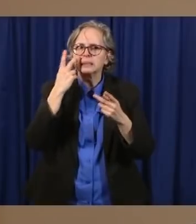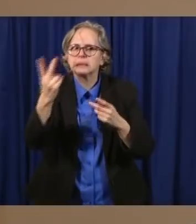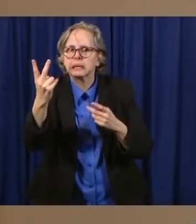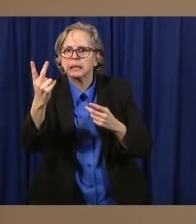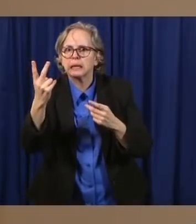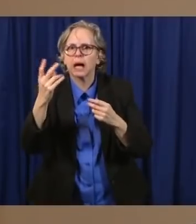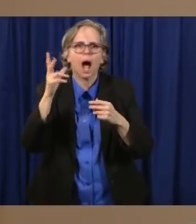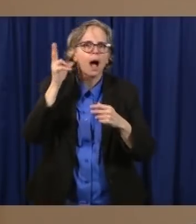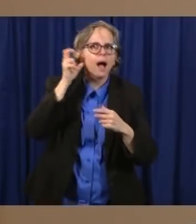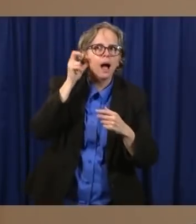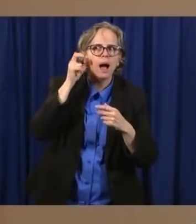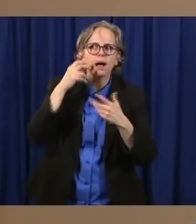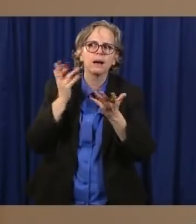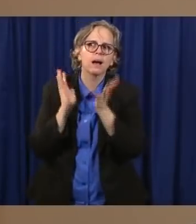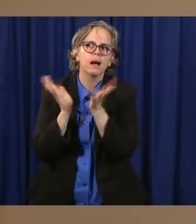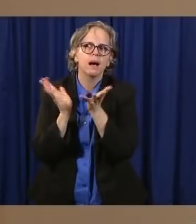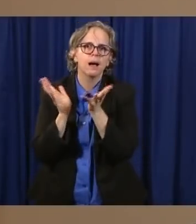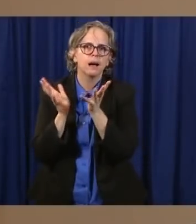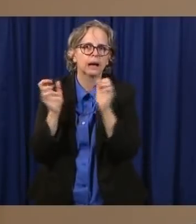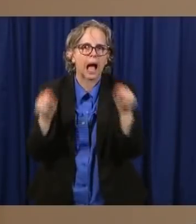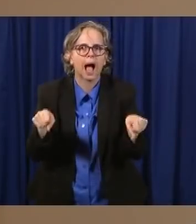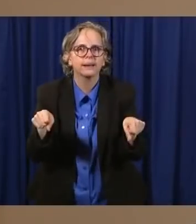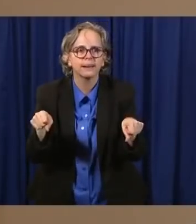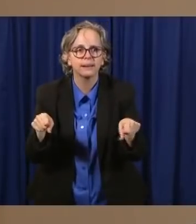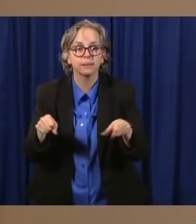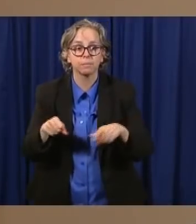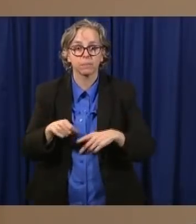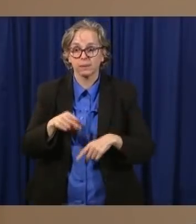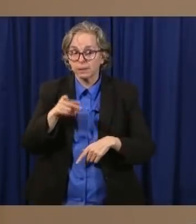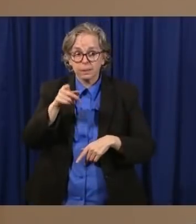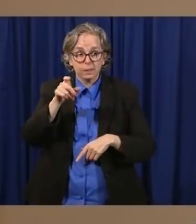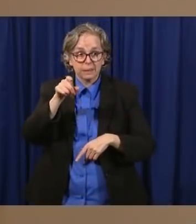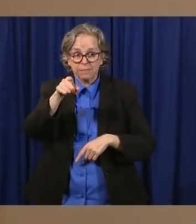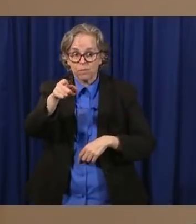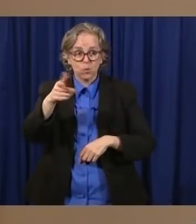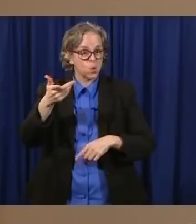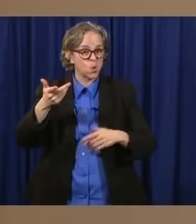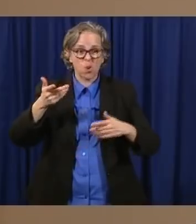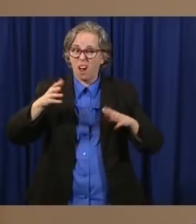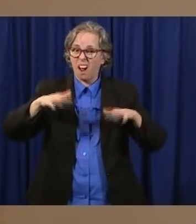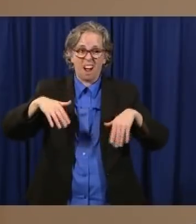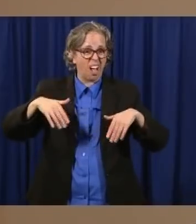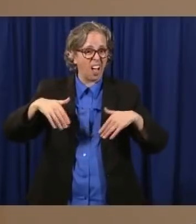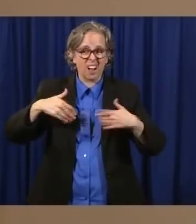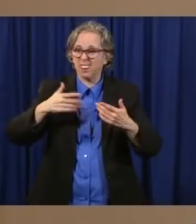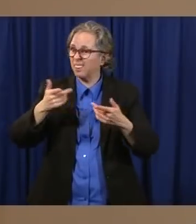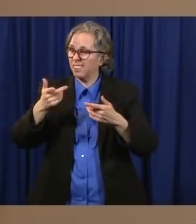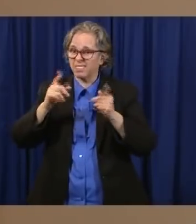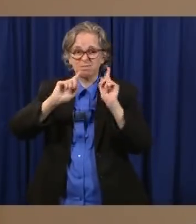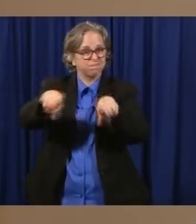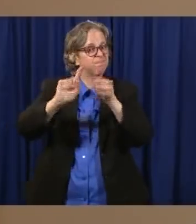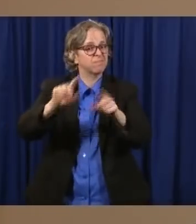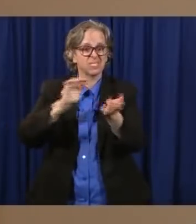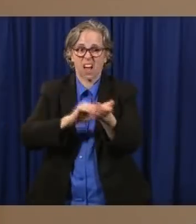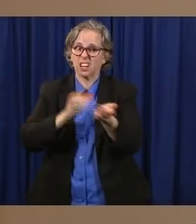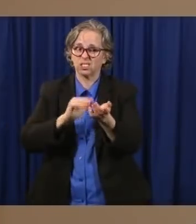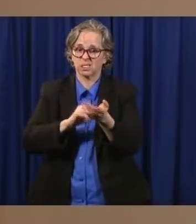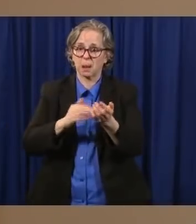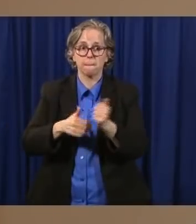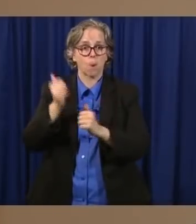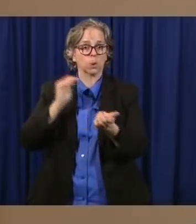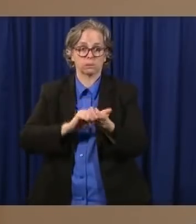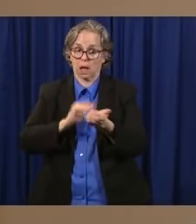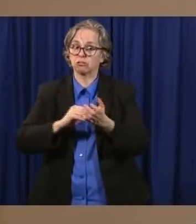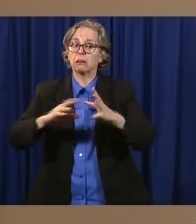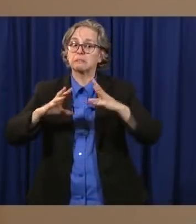physician, most practices are taking on new patients. And if you don't have a smartphone or an